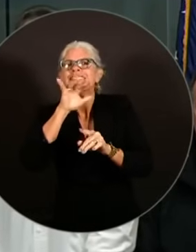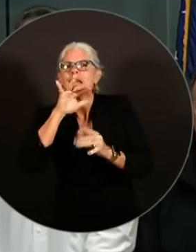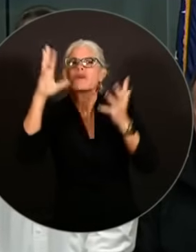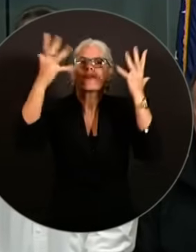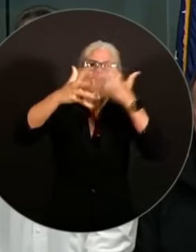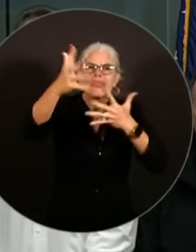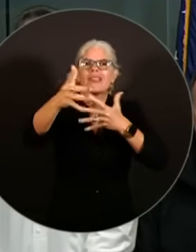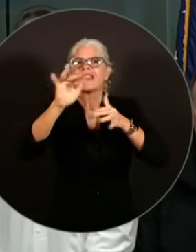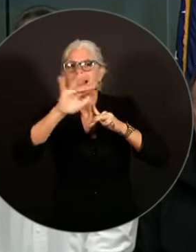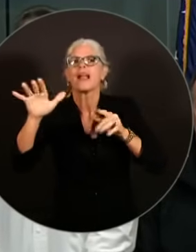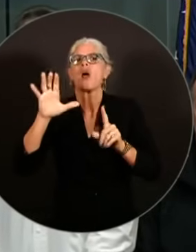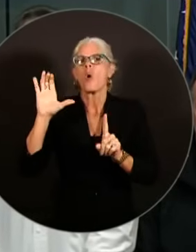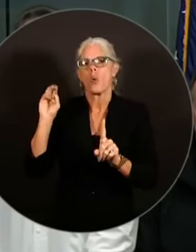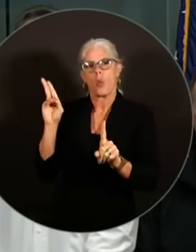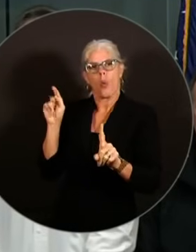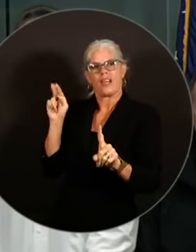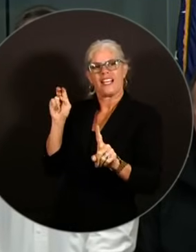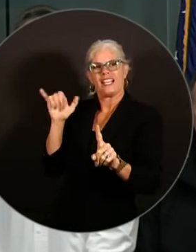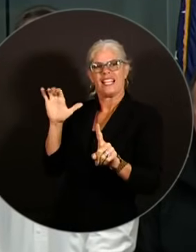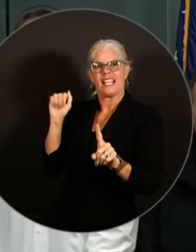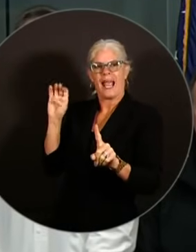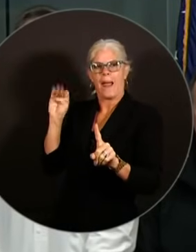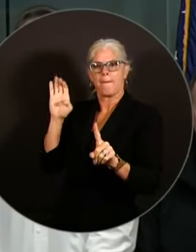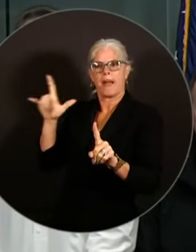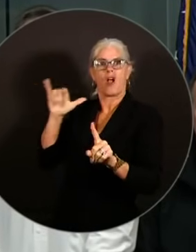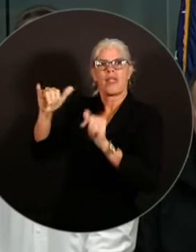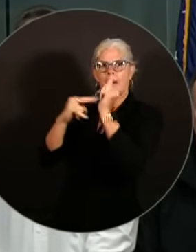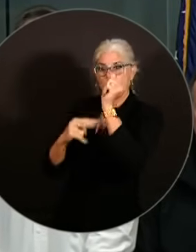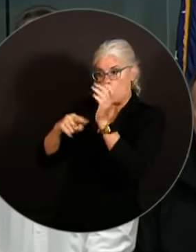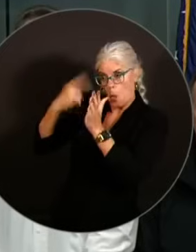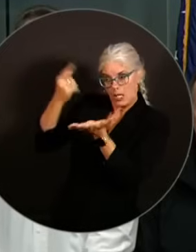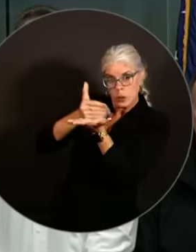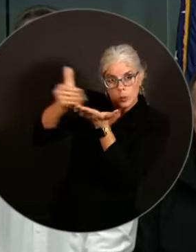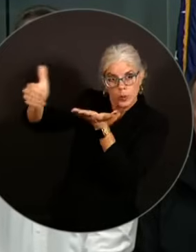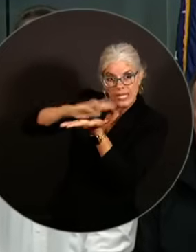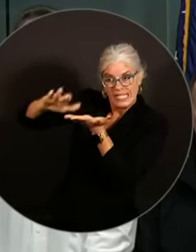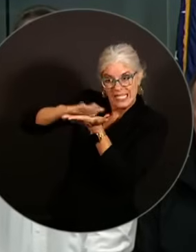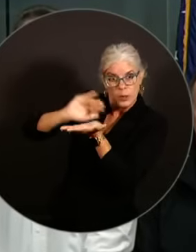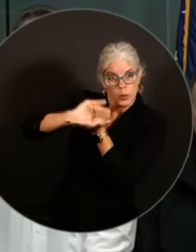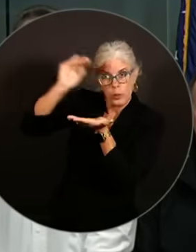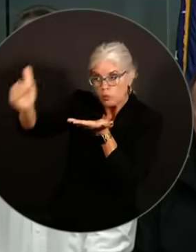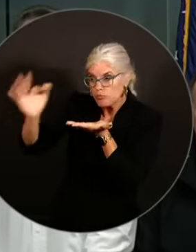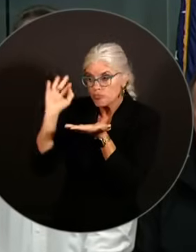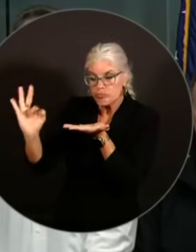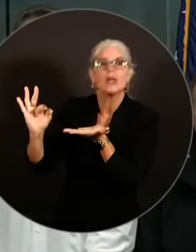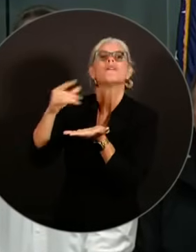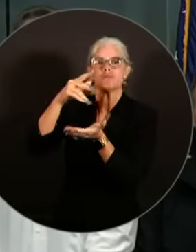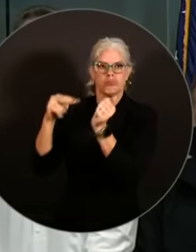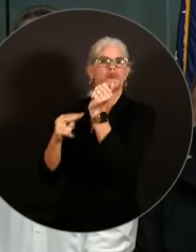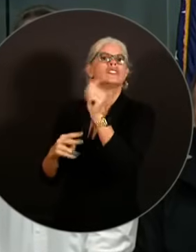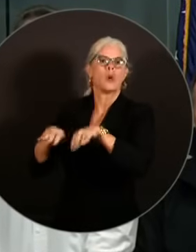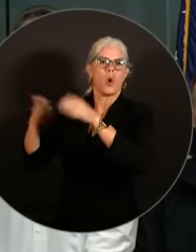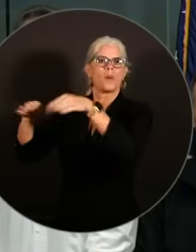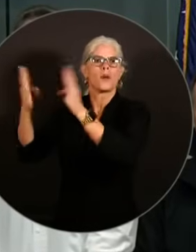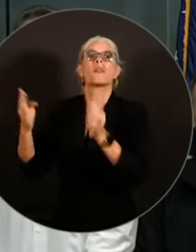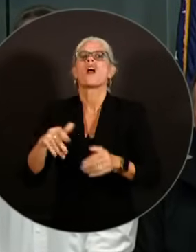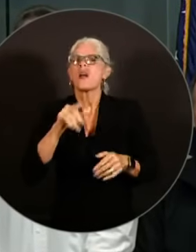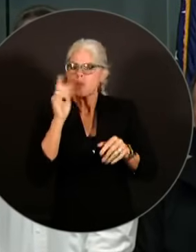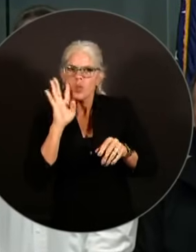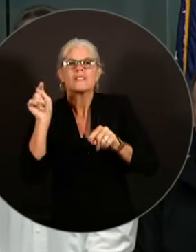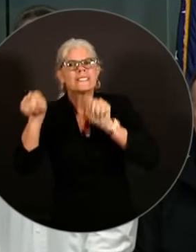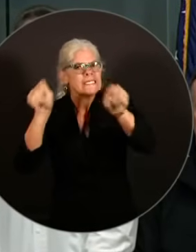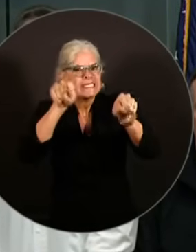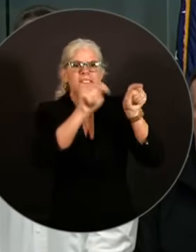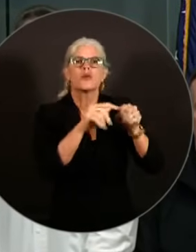is clear, we anticipate those bridges opening later this morning. Other bridges are being opened as soon as the state inspections